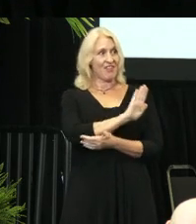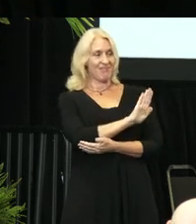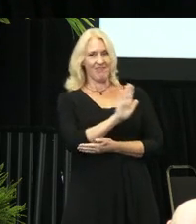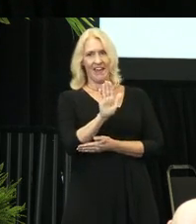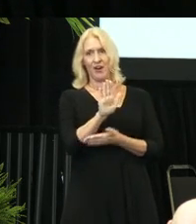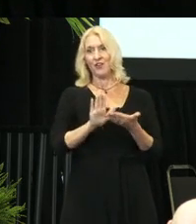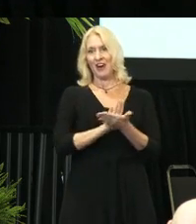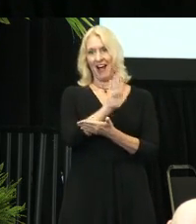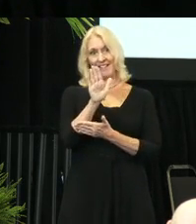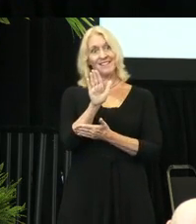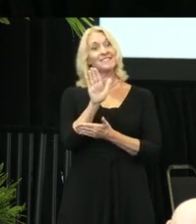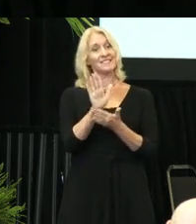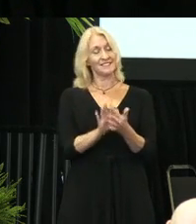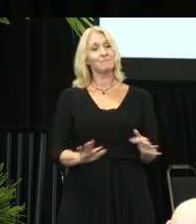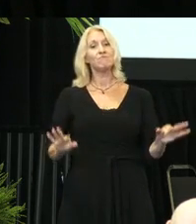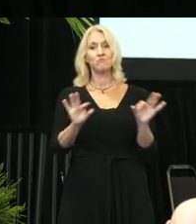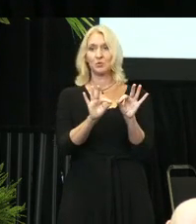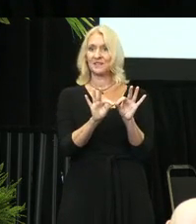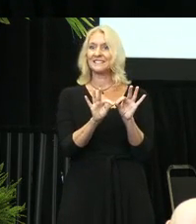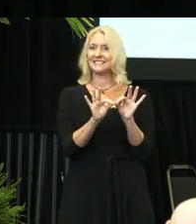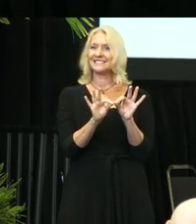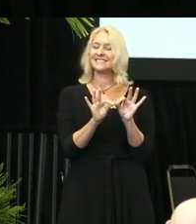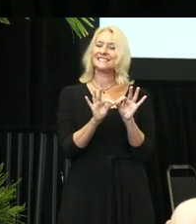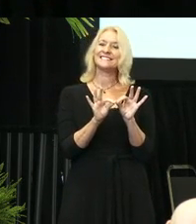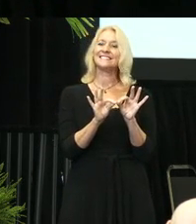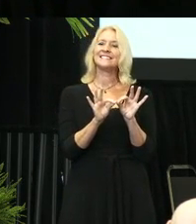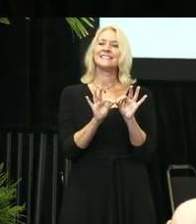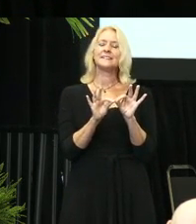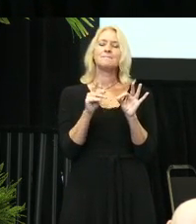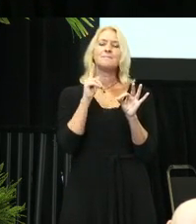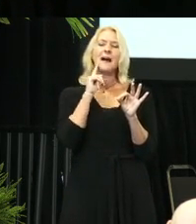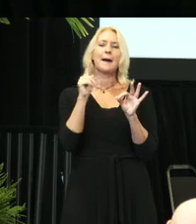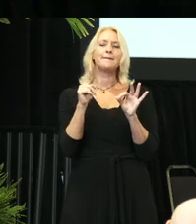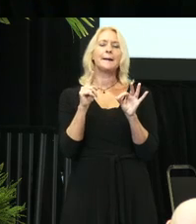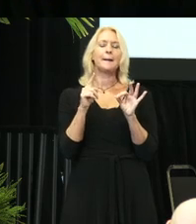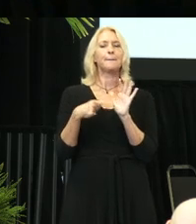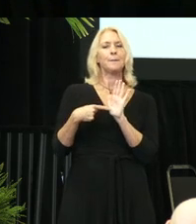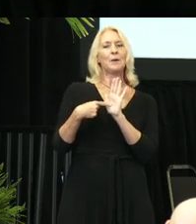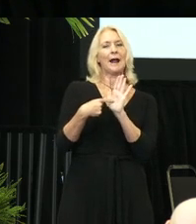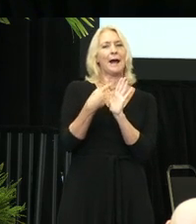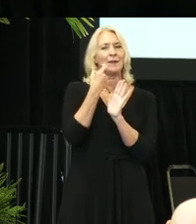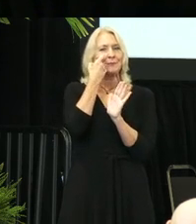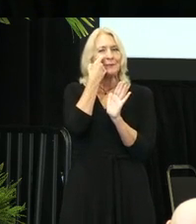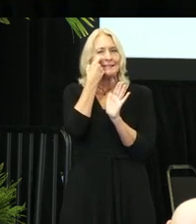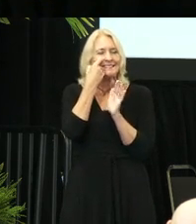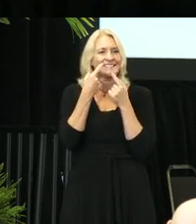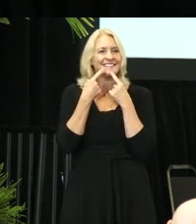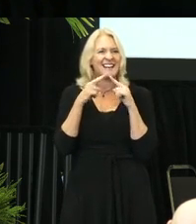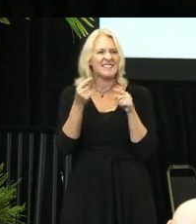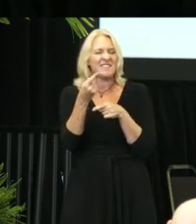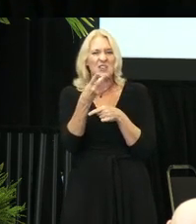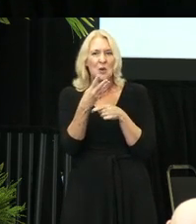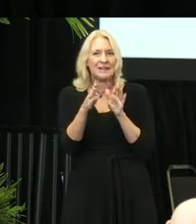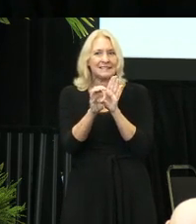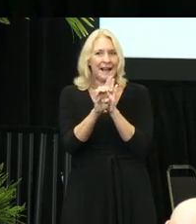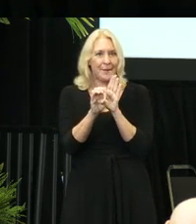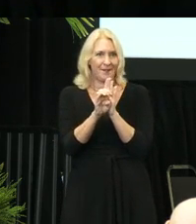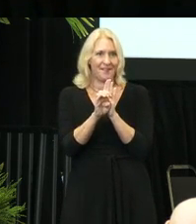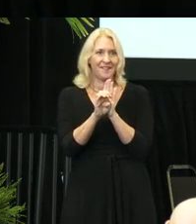critical. And let me just pick out a couple of recent successes in student services and student